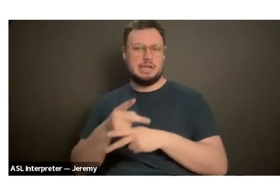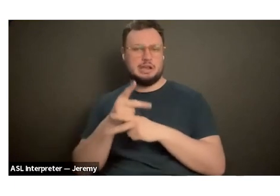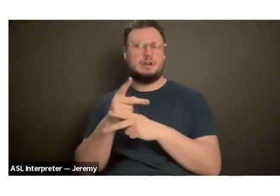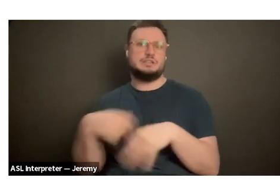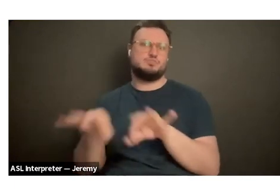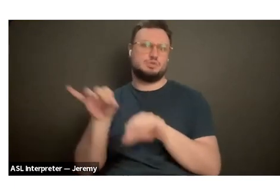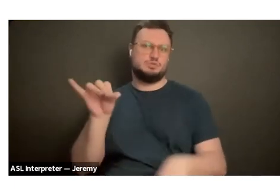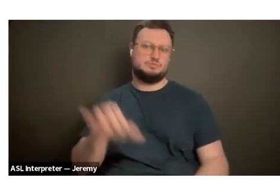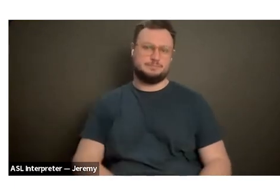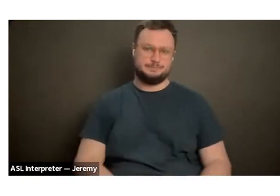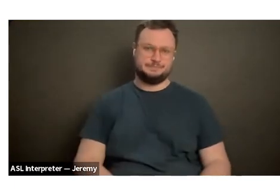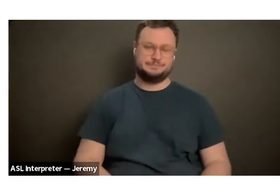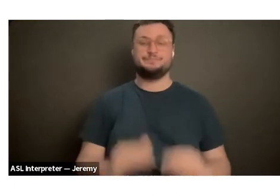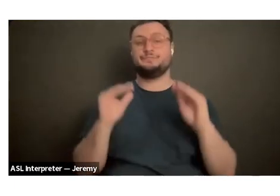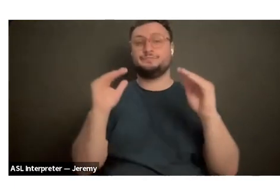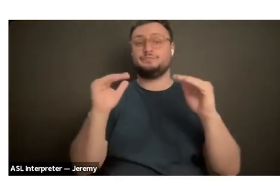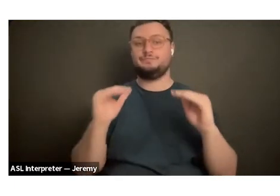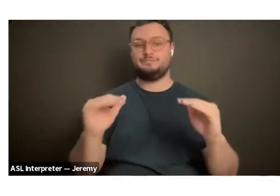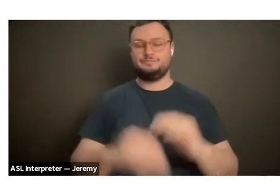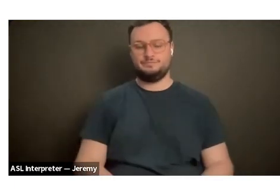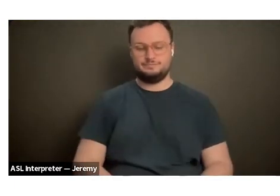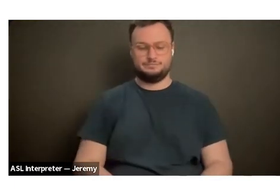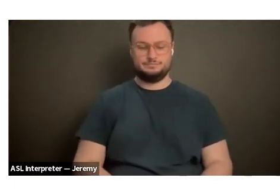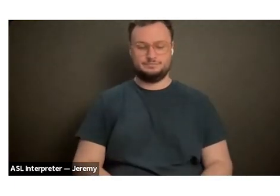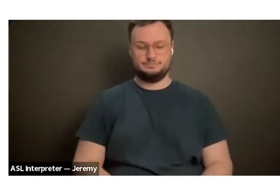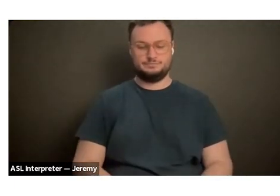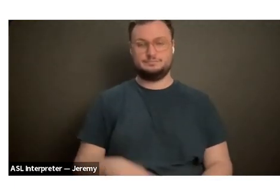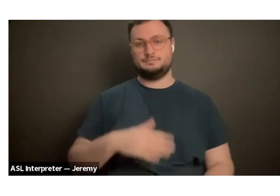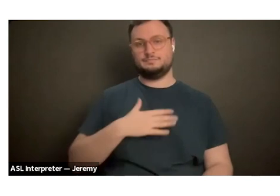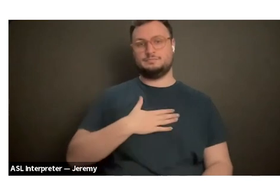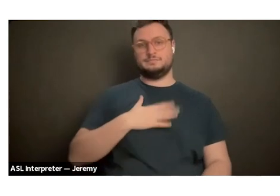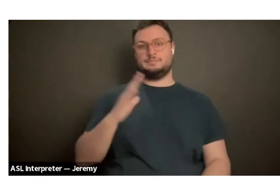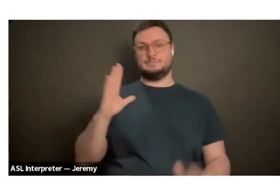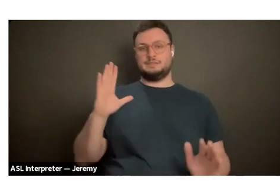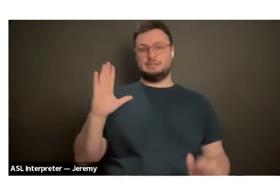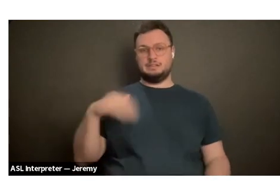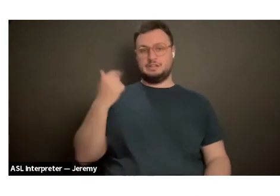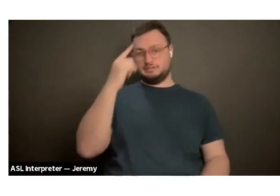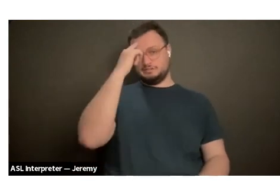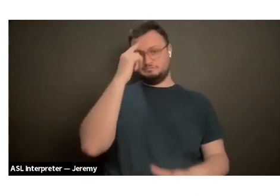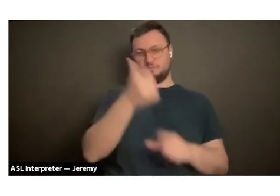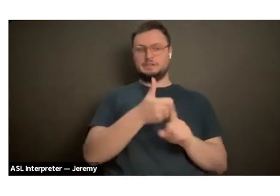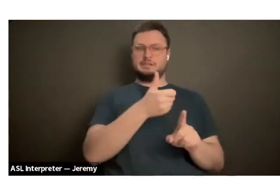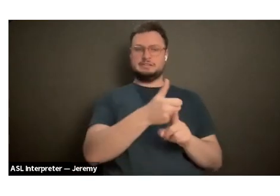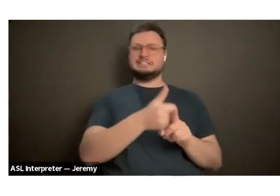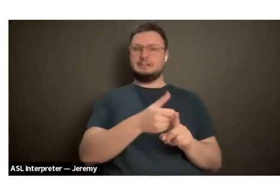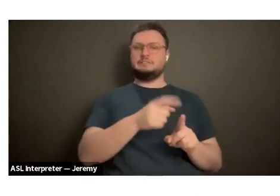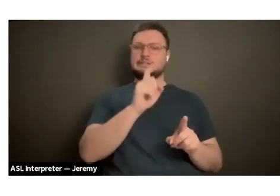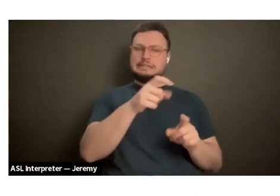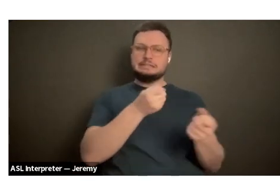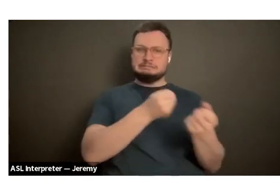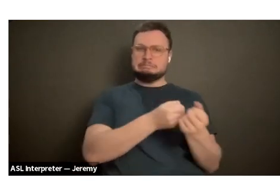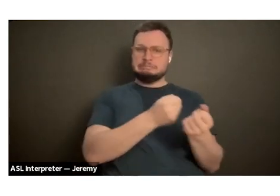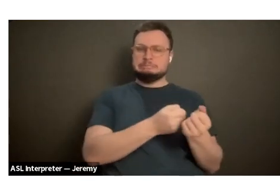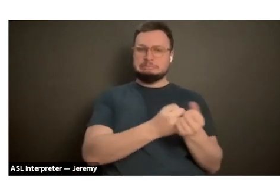absolutely. Cool. Next question. Next question. My youngest brother is a high support need and nonverbal 26-year-old. How